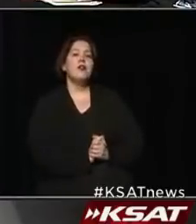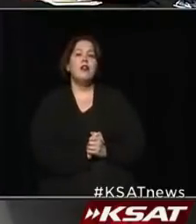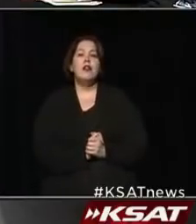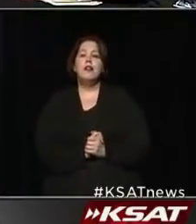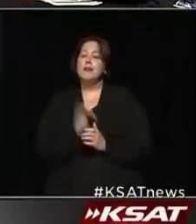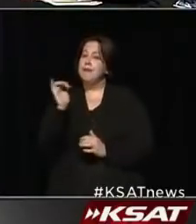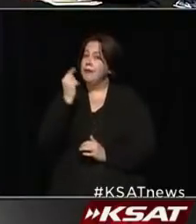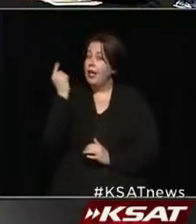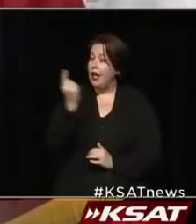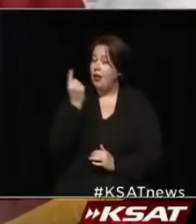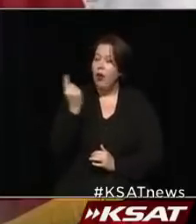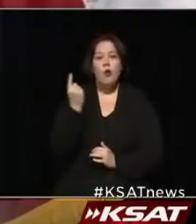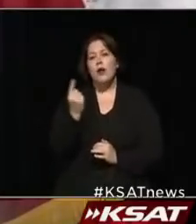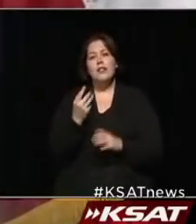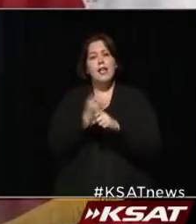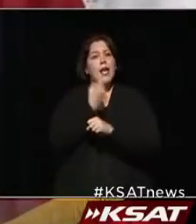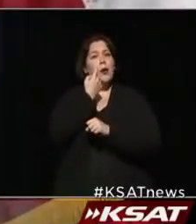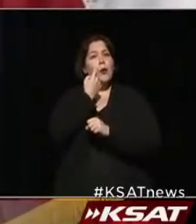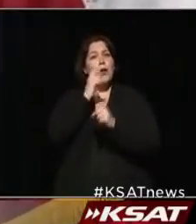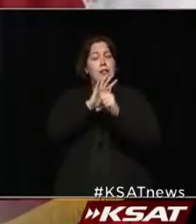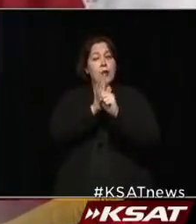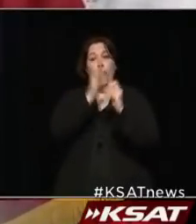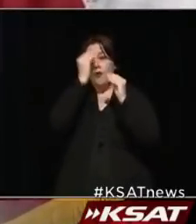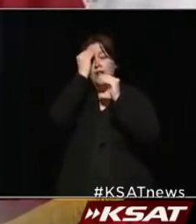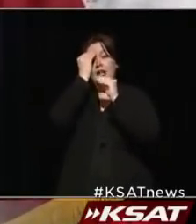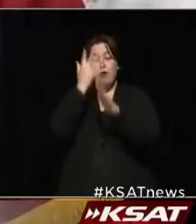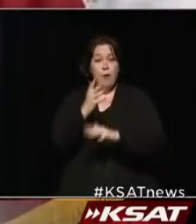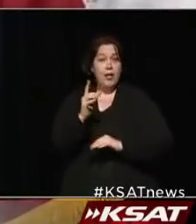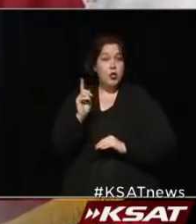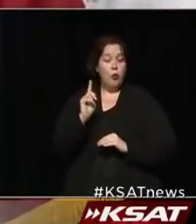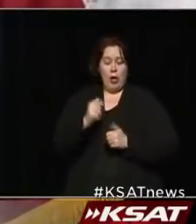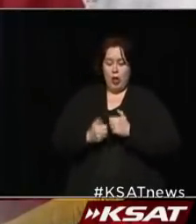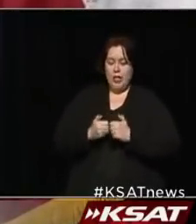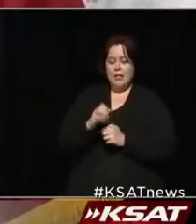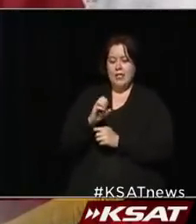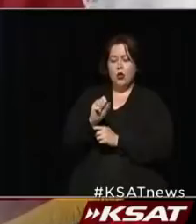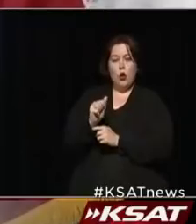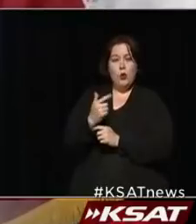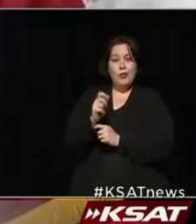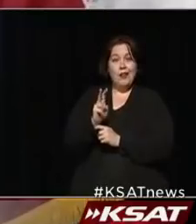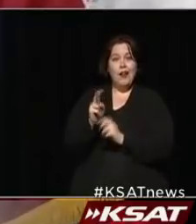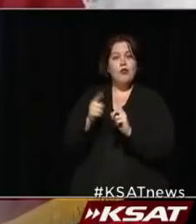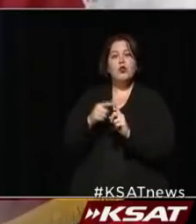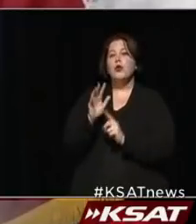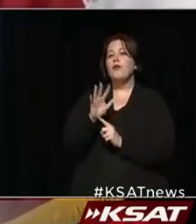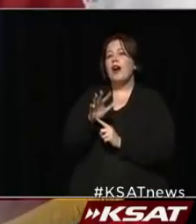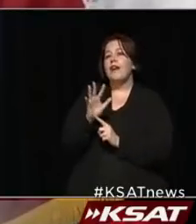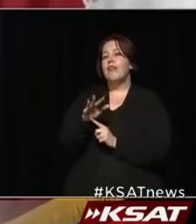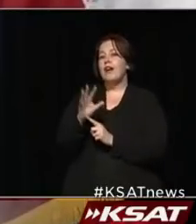As always, subscribe to the latest COVID-19 updates by texting COSAGOV to